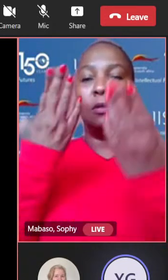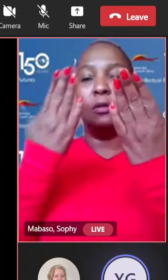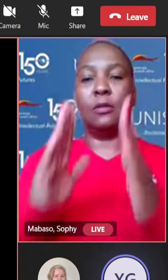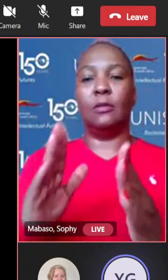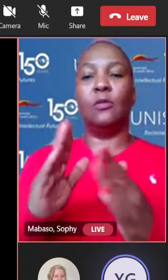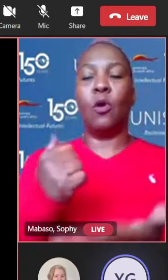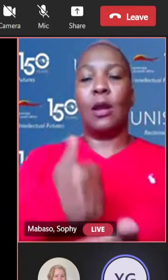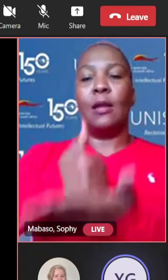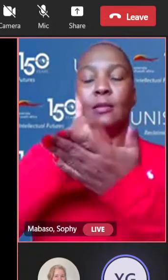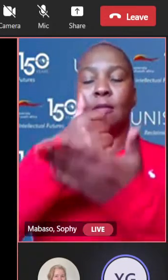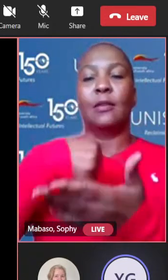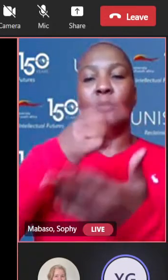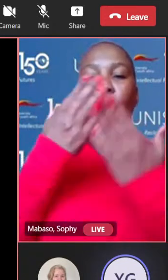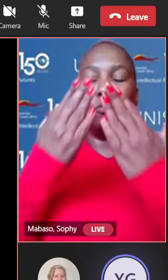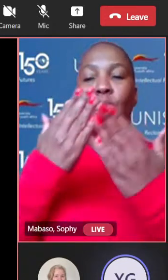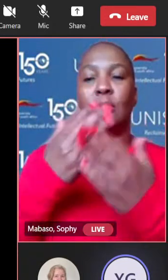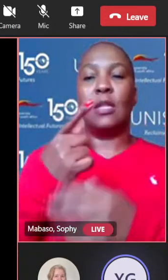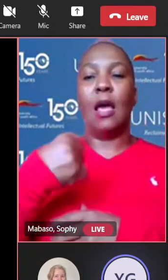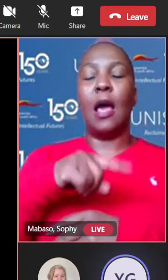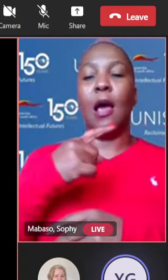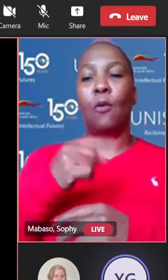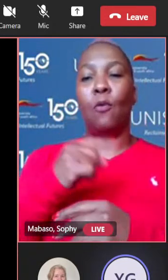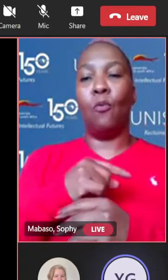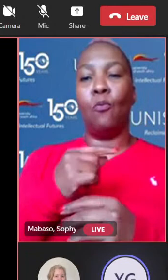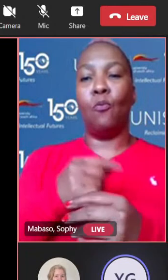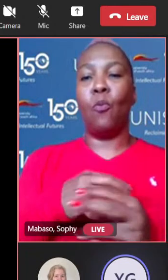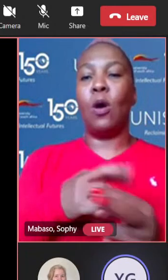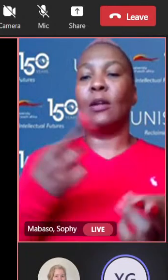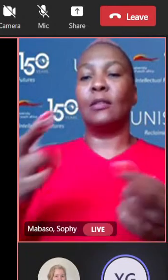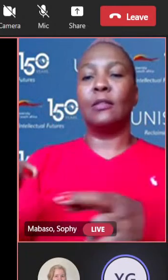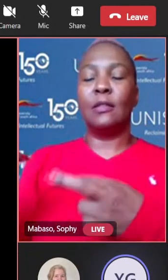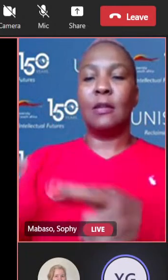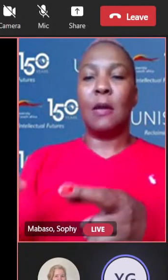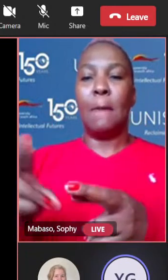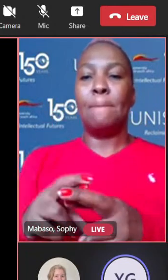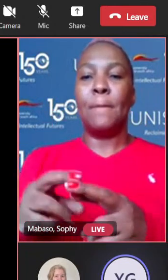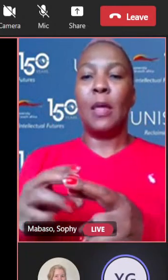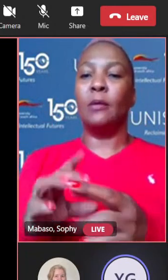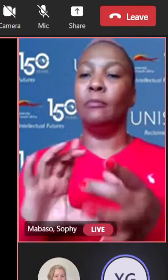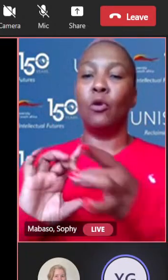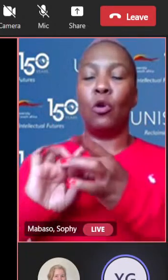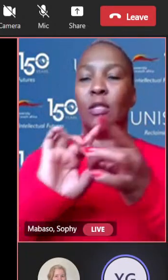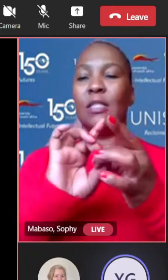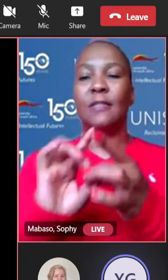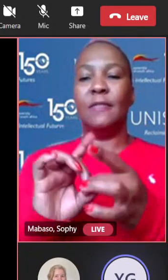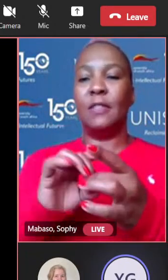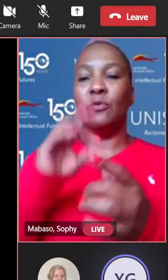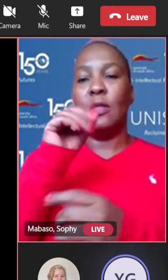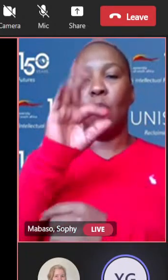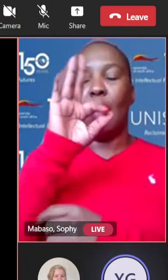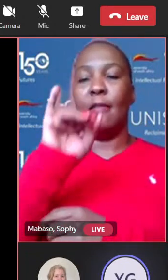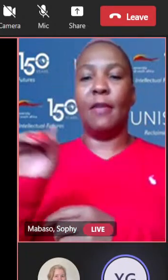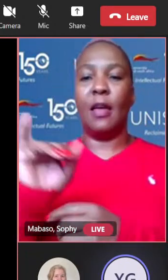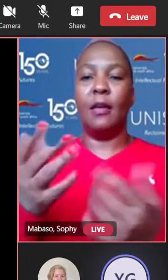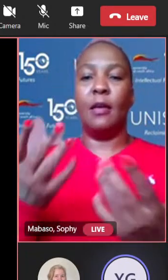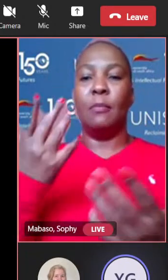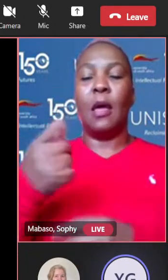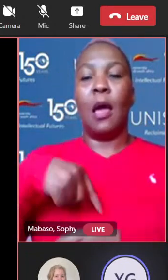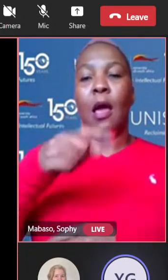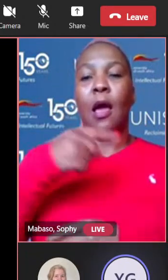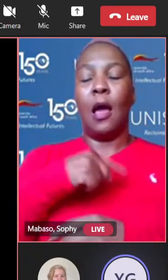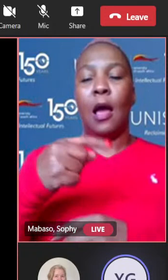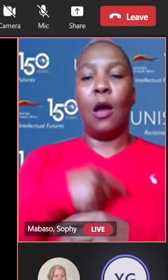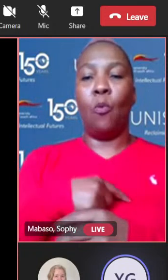our facilities every other day, we might have a connectivity issue with Wi-Fi. Our doors are open there as well